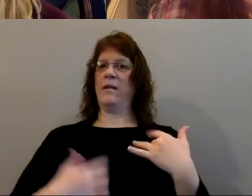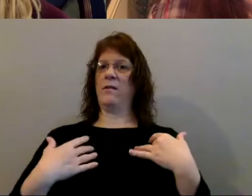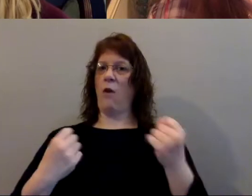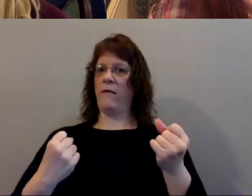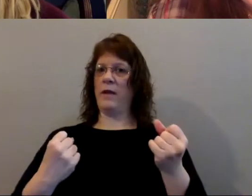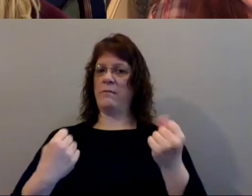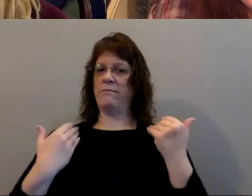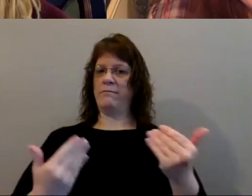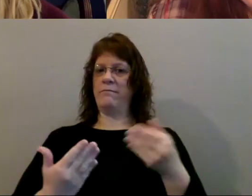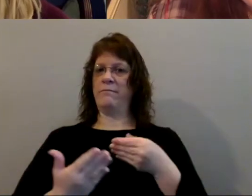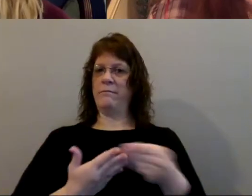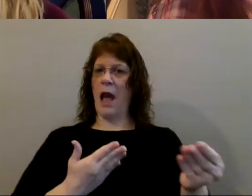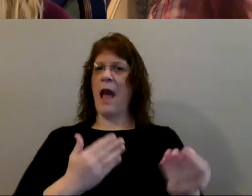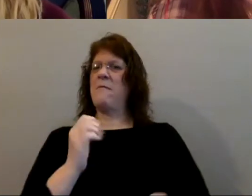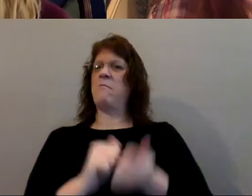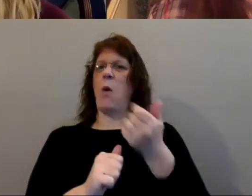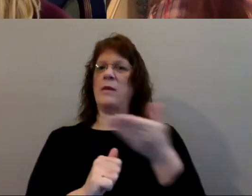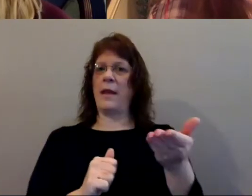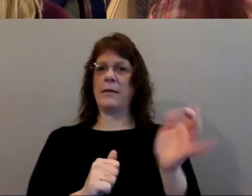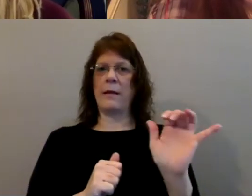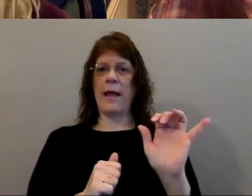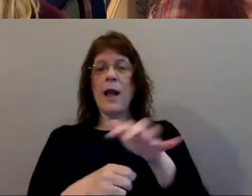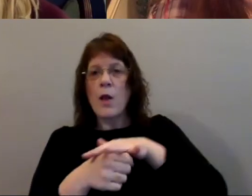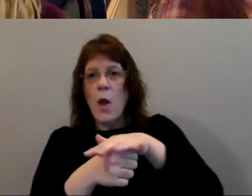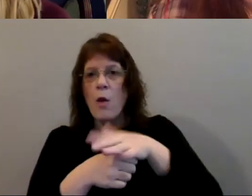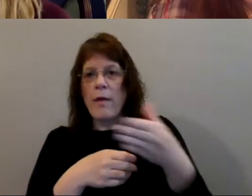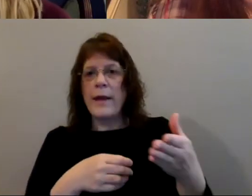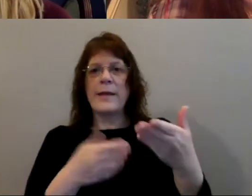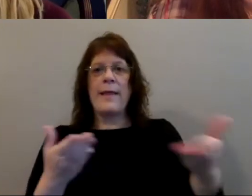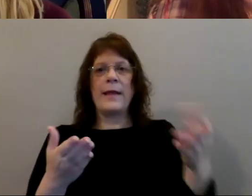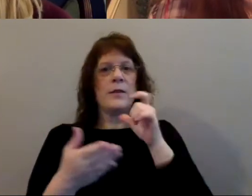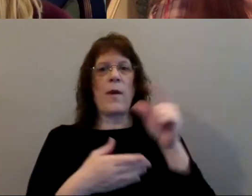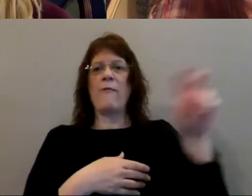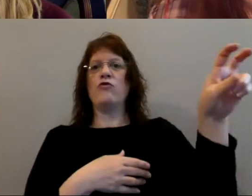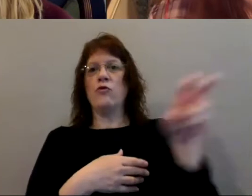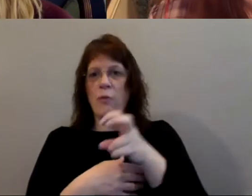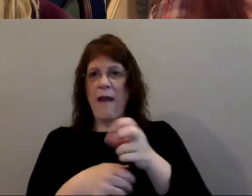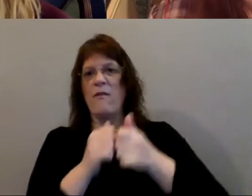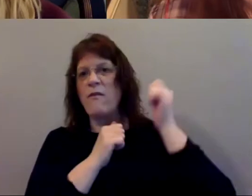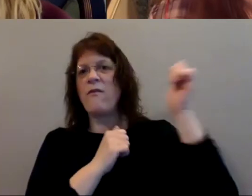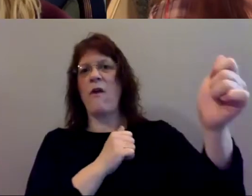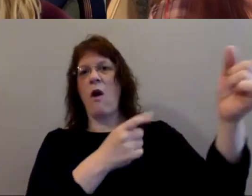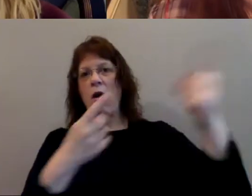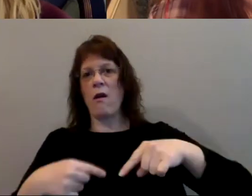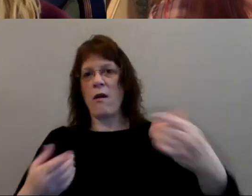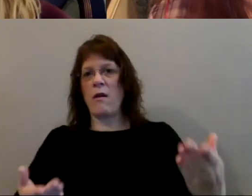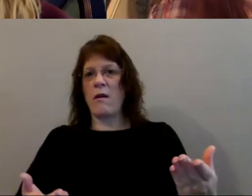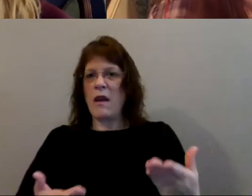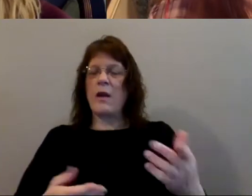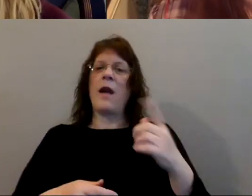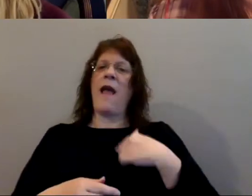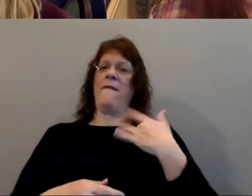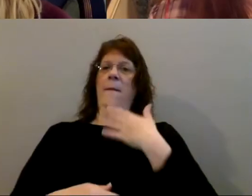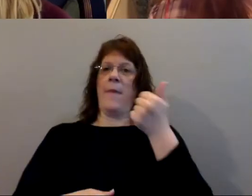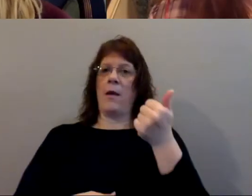buying the vast majority of things like local things that don't have to travel a long distance. I feel better about that. But